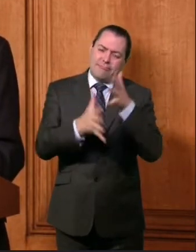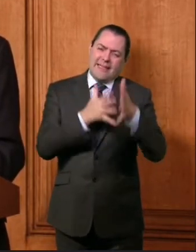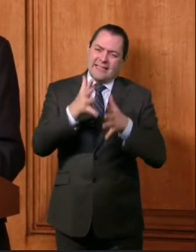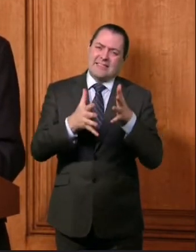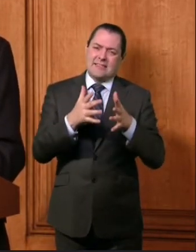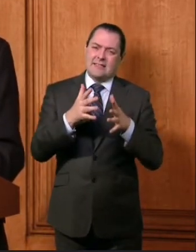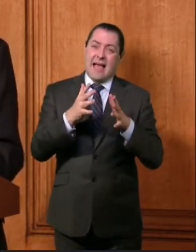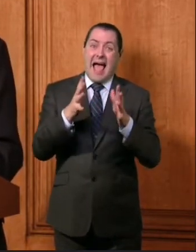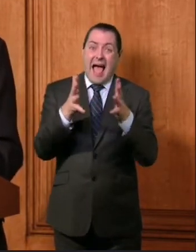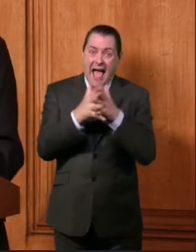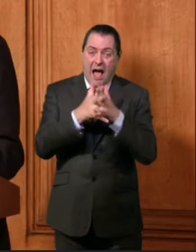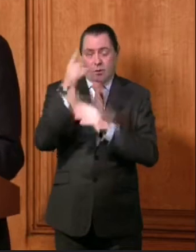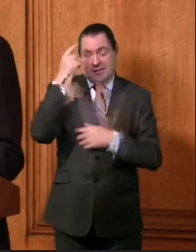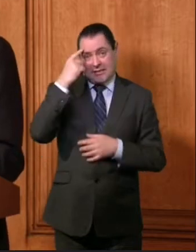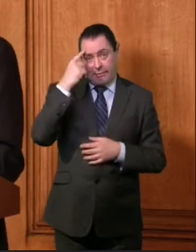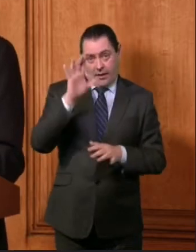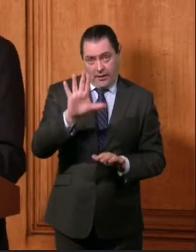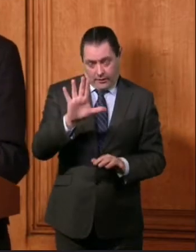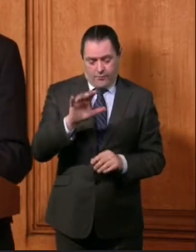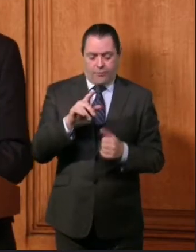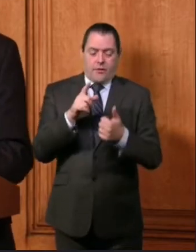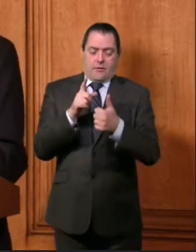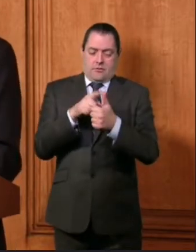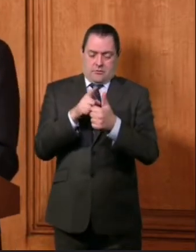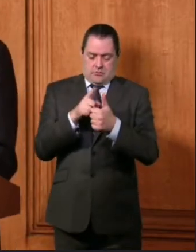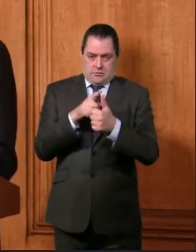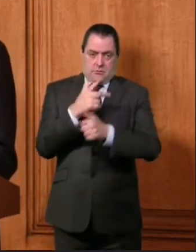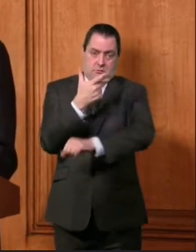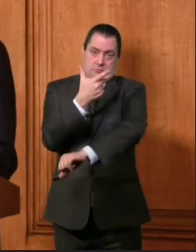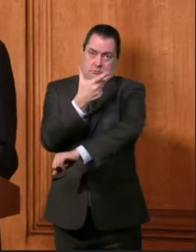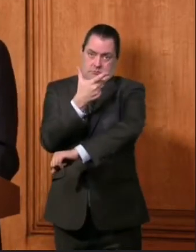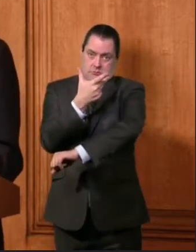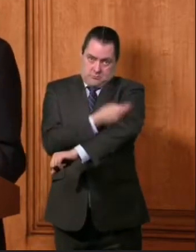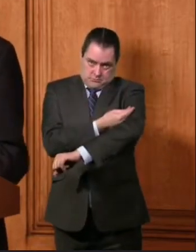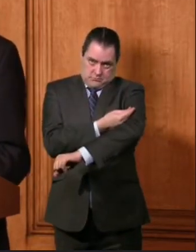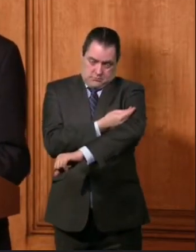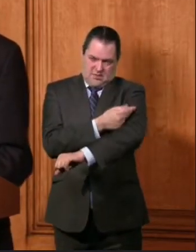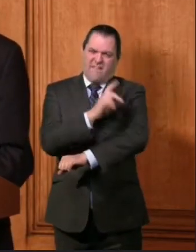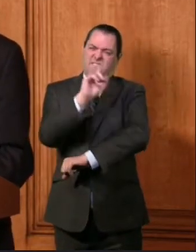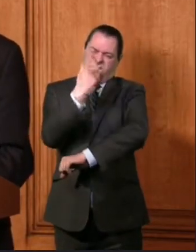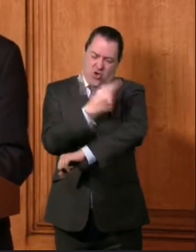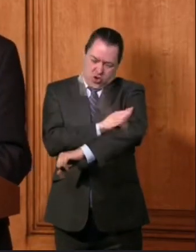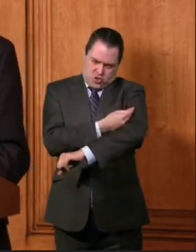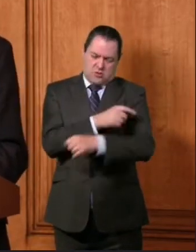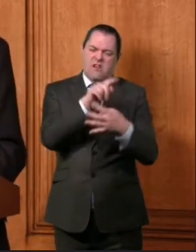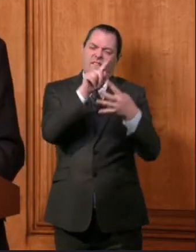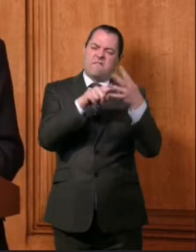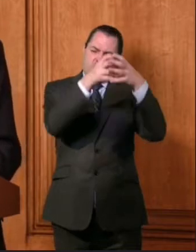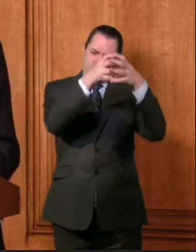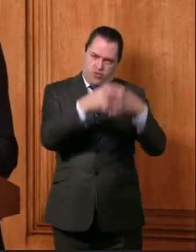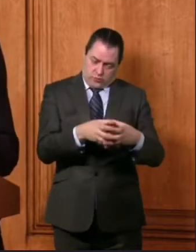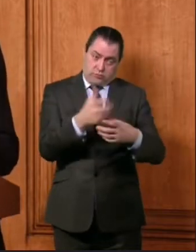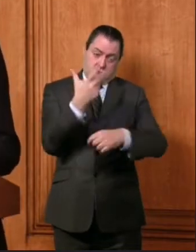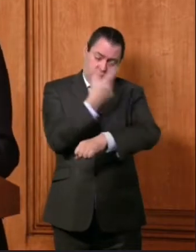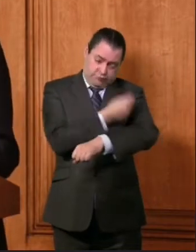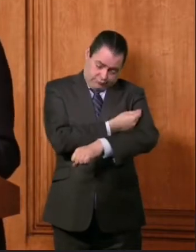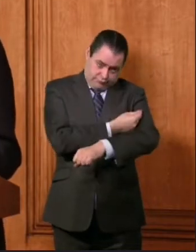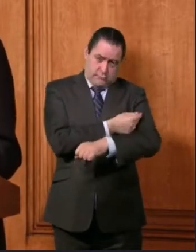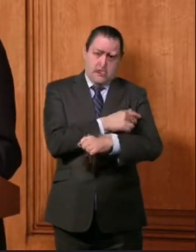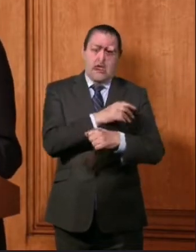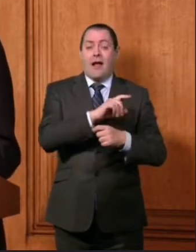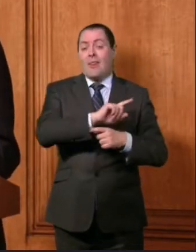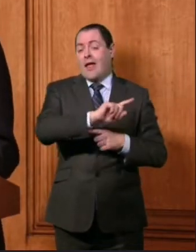and get them their second dose. We need to vaccinate the rest of the population so that the person they come into contact with is vaccinated, and we need to get